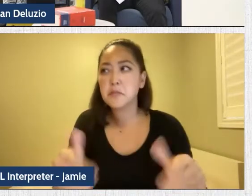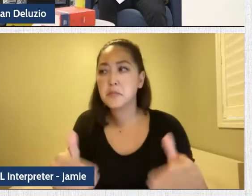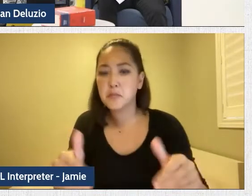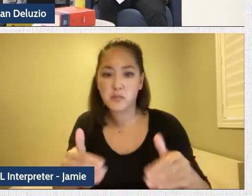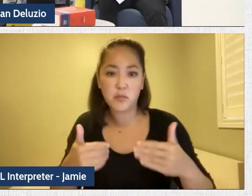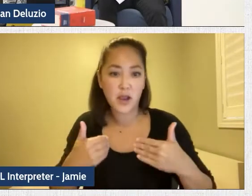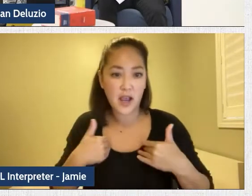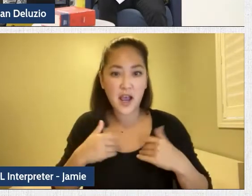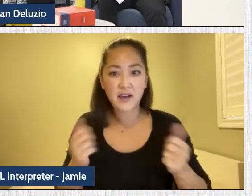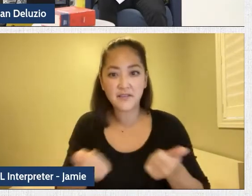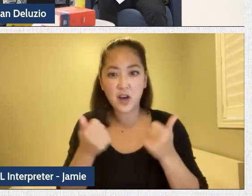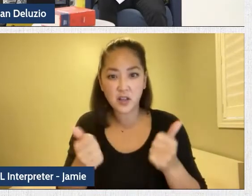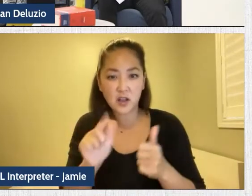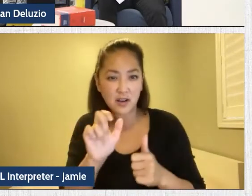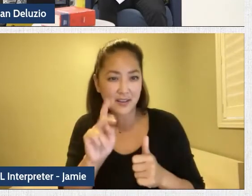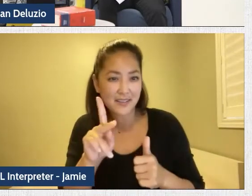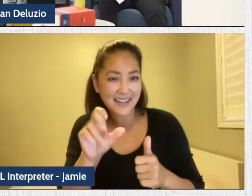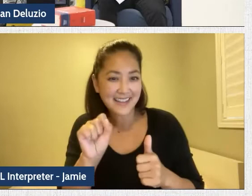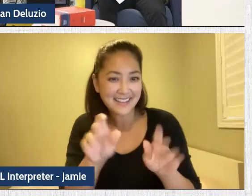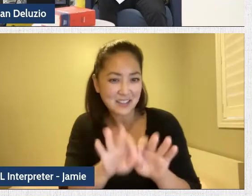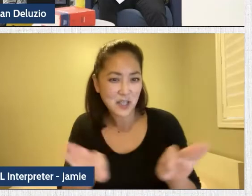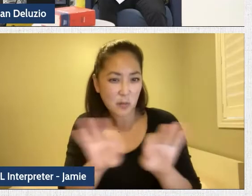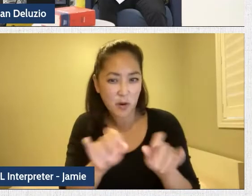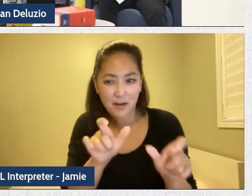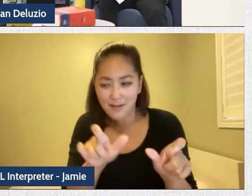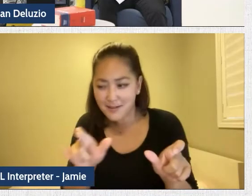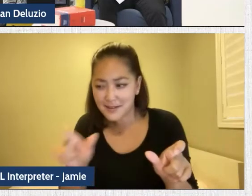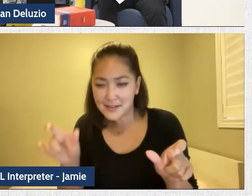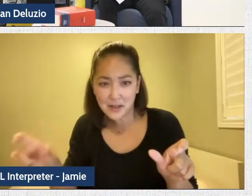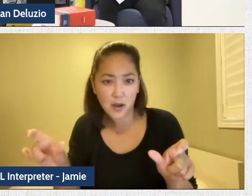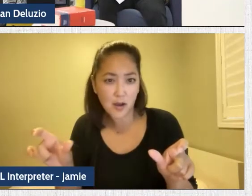bottom of the page for anybody that's following through the event.